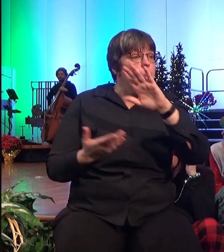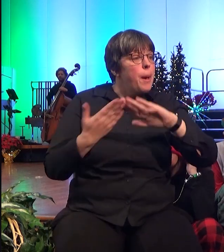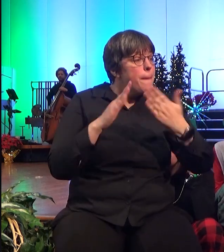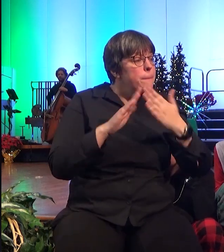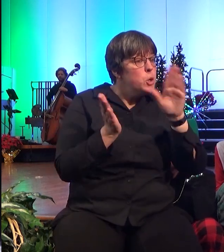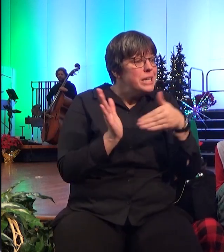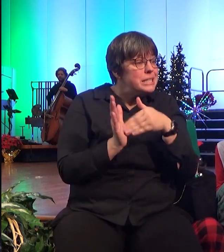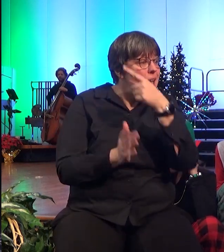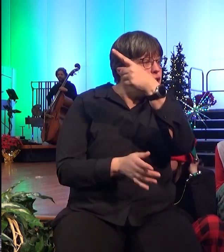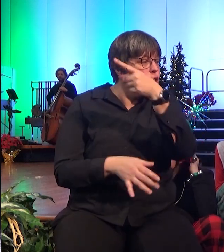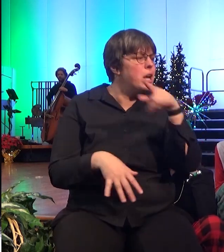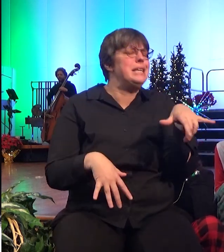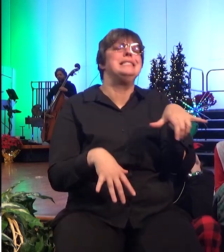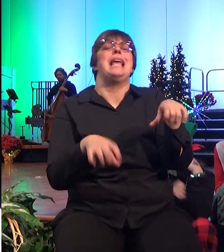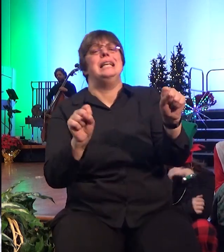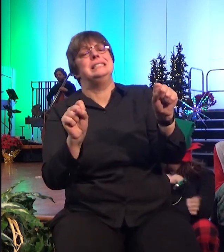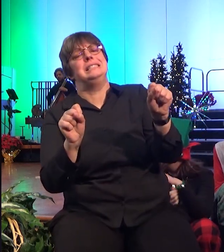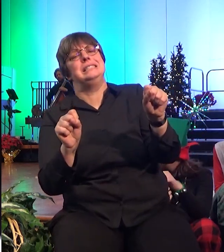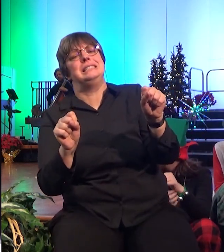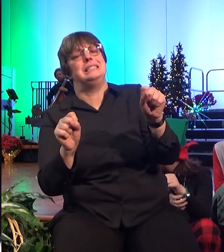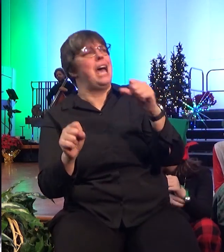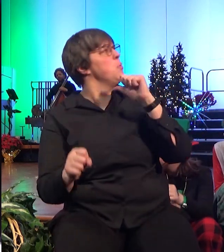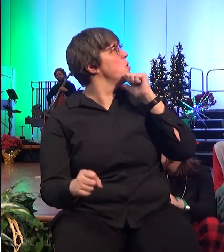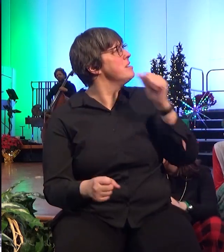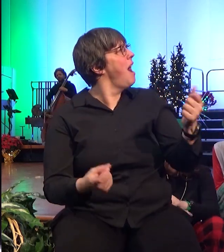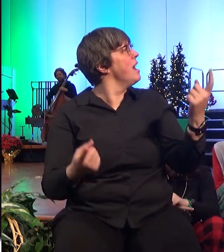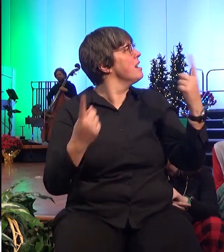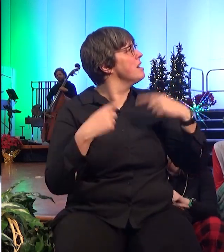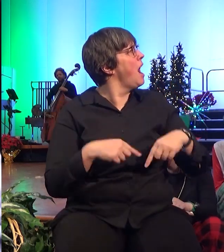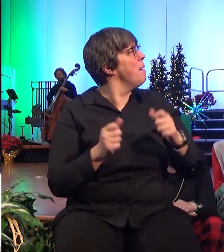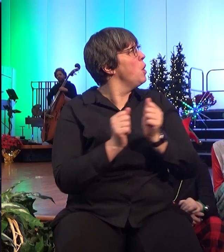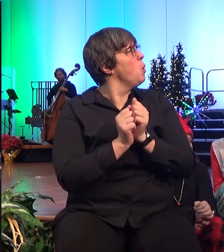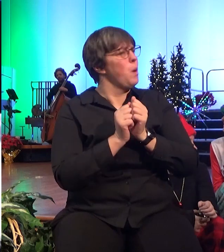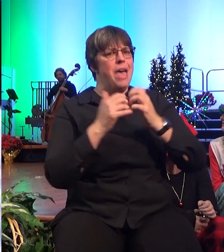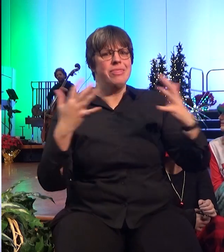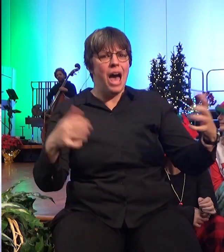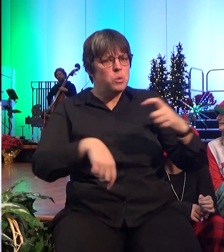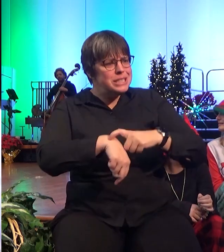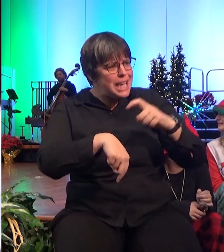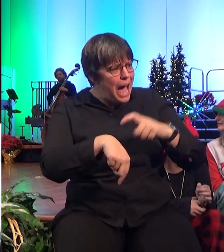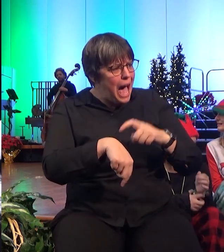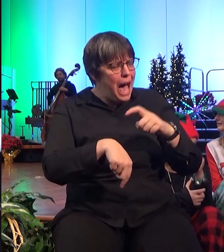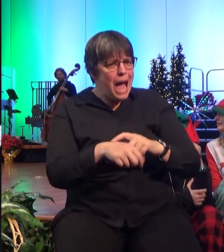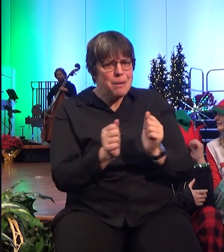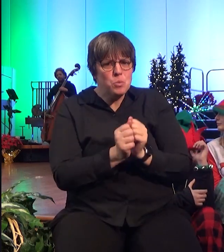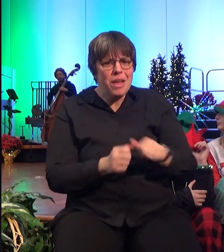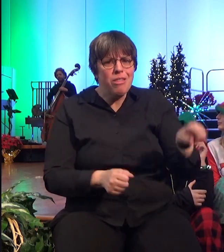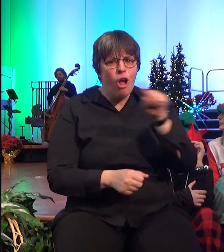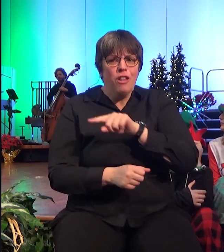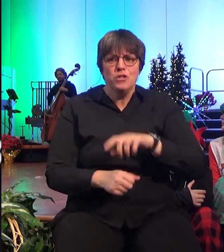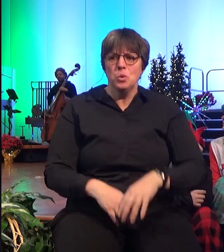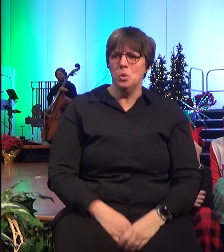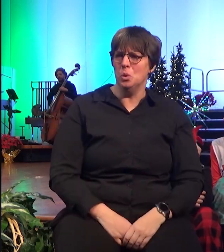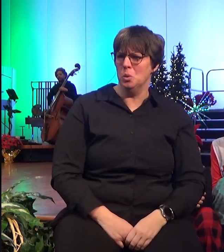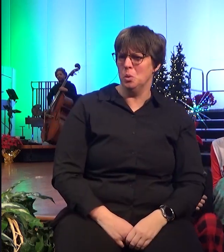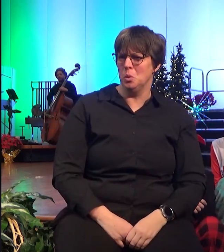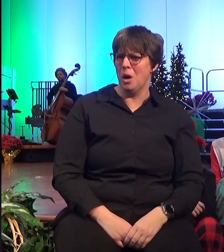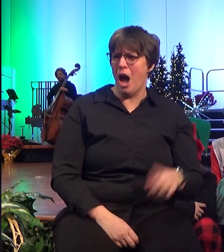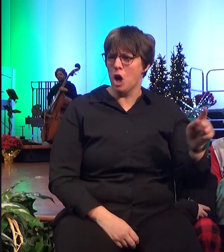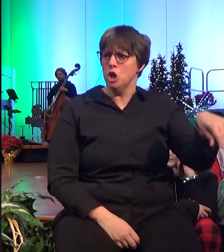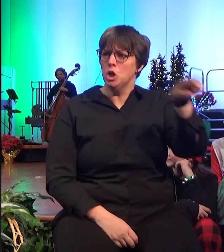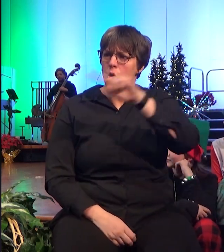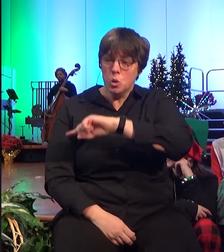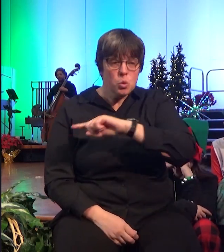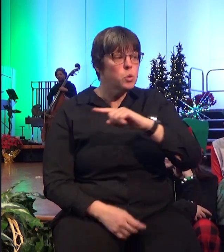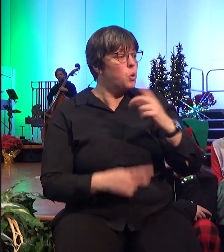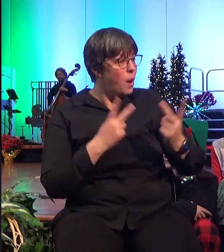kids? Absolutely. All I right. wouldn't come all the way here without having time to spend with all of you. All right, great. Are you all going to come